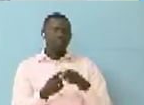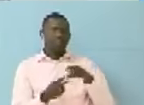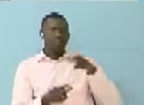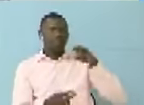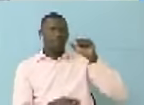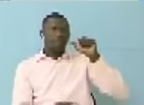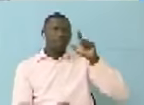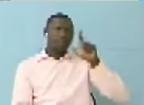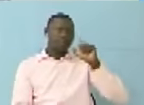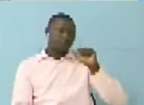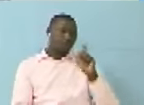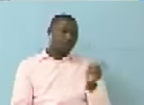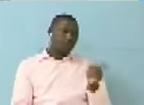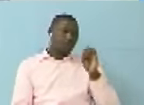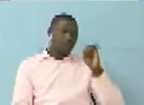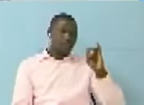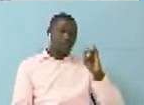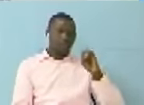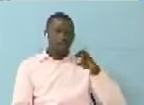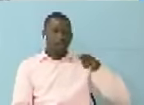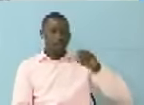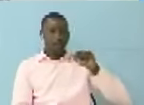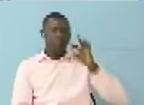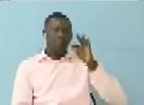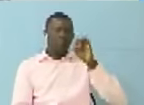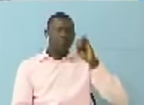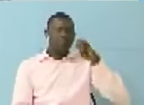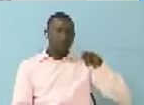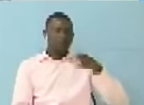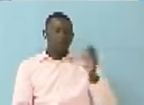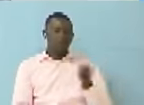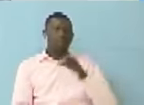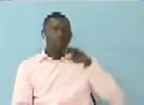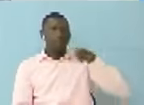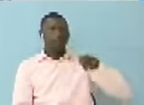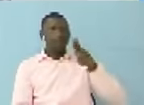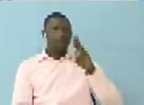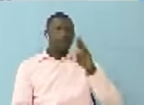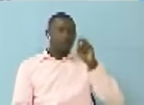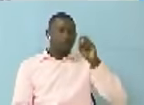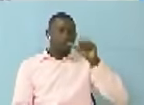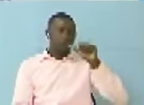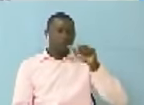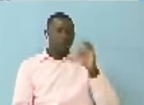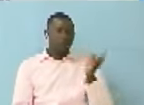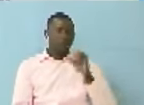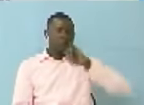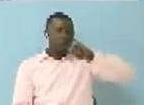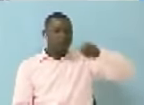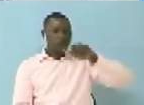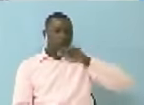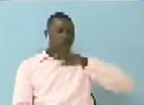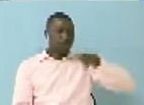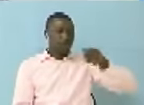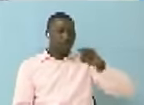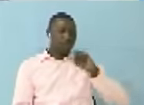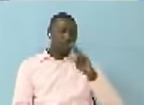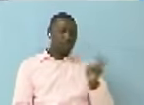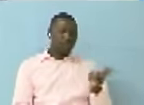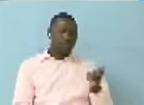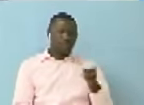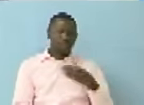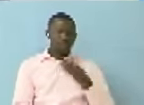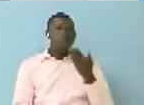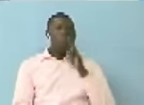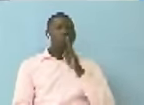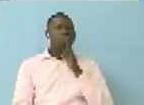Alhaji Martin and Musa Jame. Na Alhaji Martin and Musa Jame fanana madu fola. Who came from State House but were not known to be